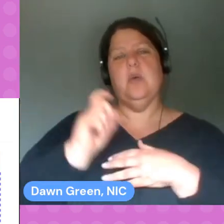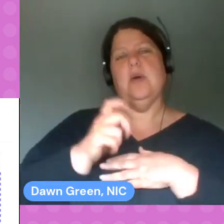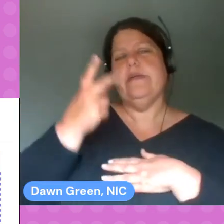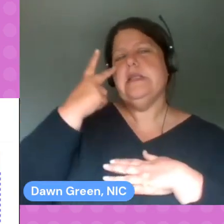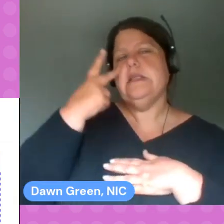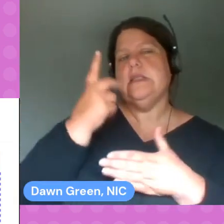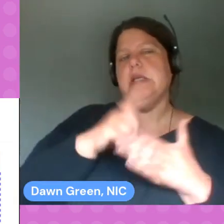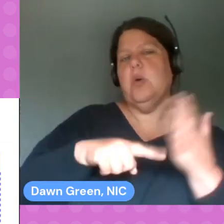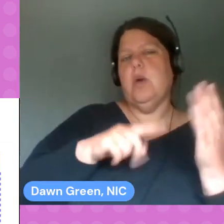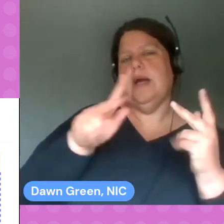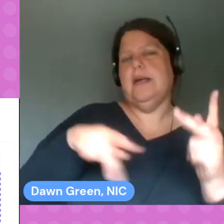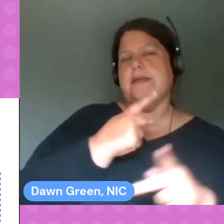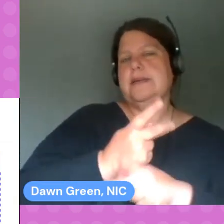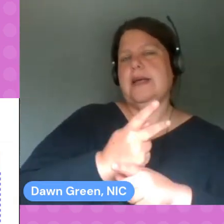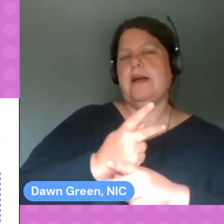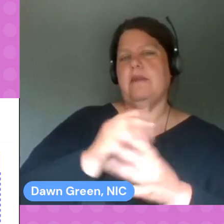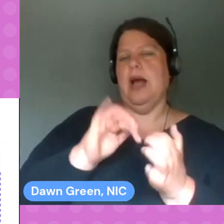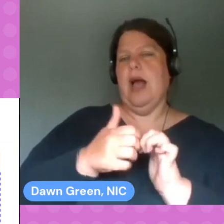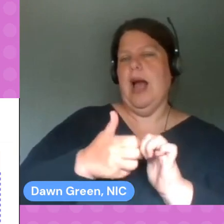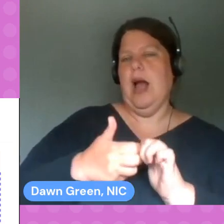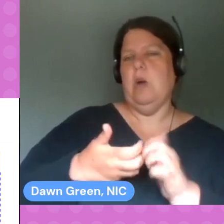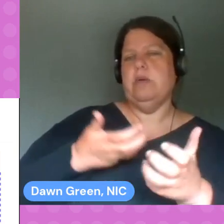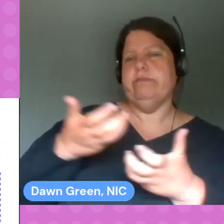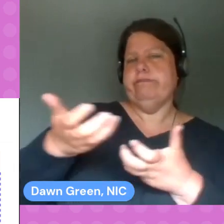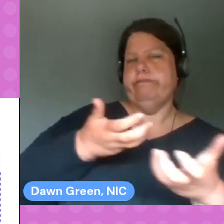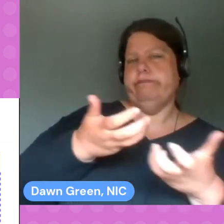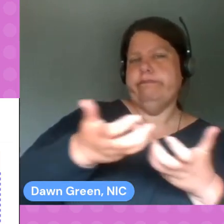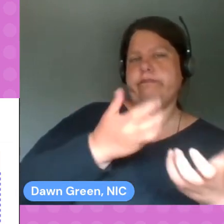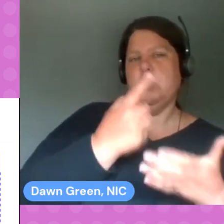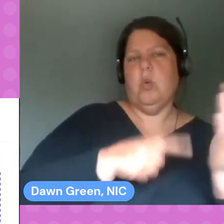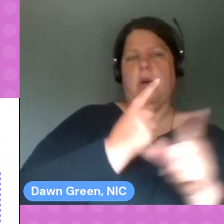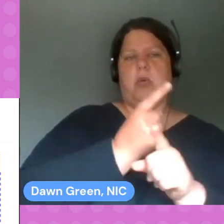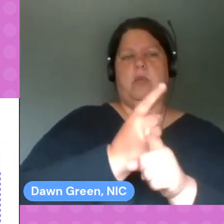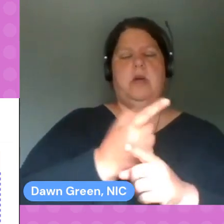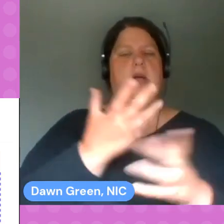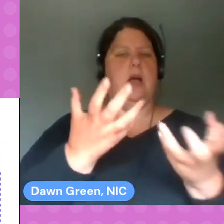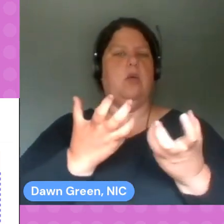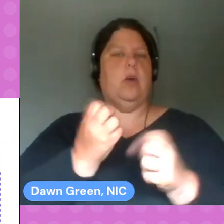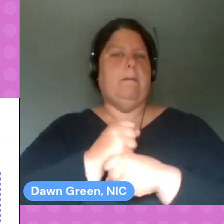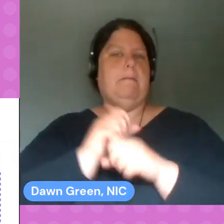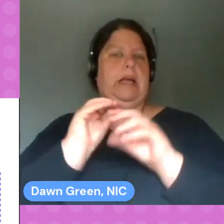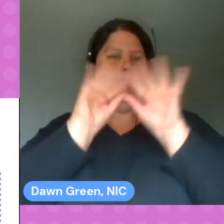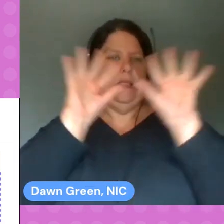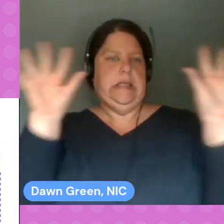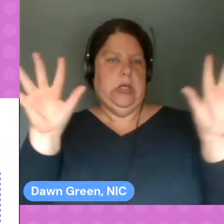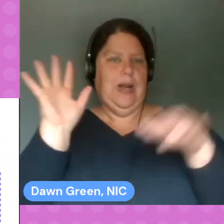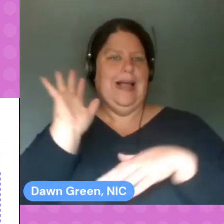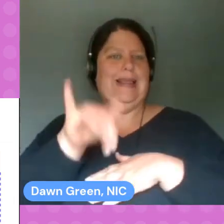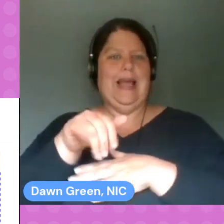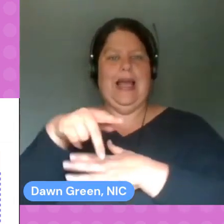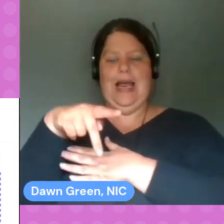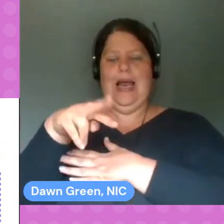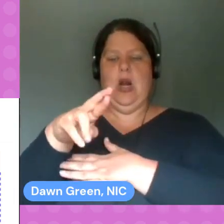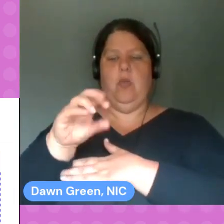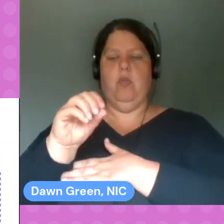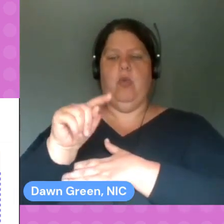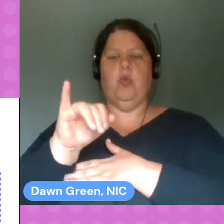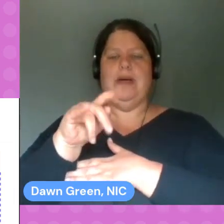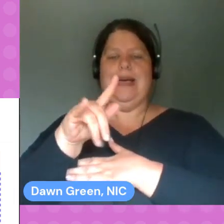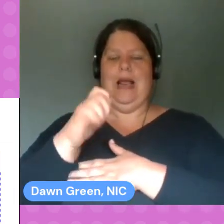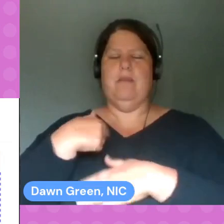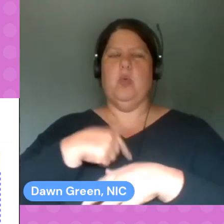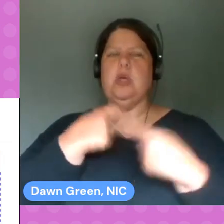kind of way of interacting with them is appropriate. So I wanted to just make that really clear that this is a prototype and we're figuring that out.